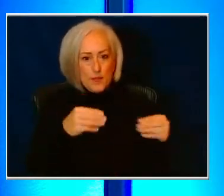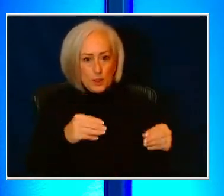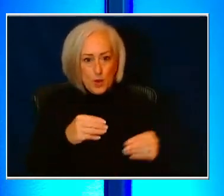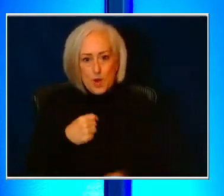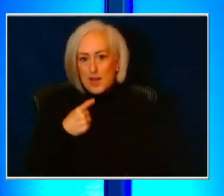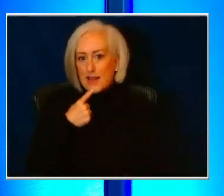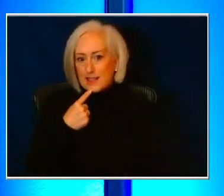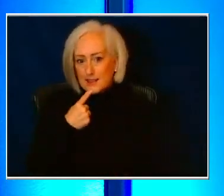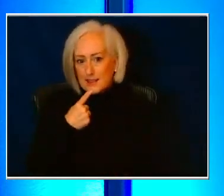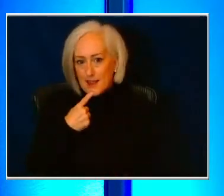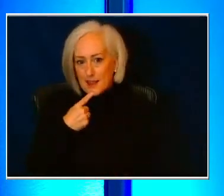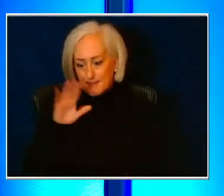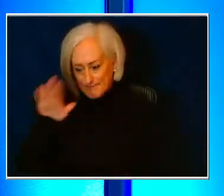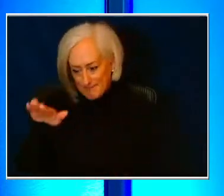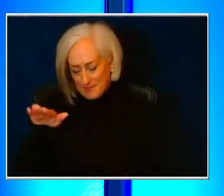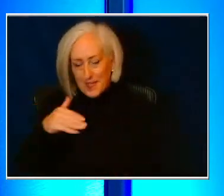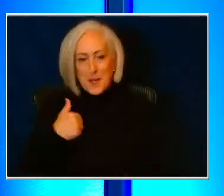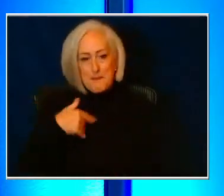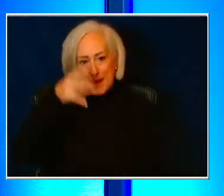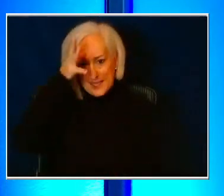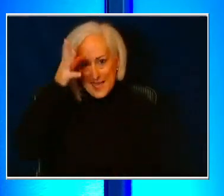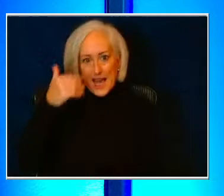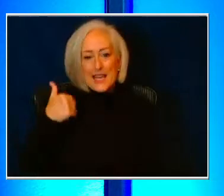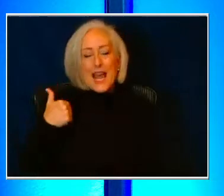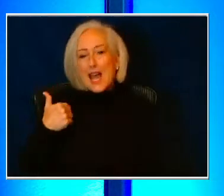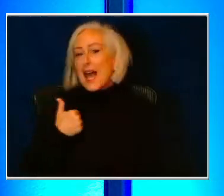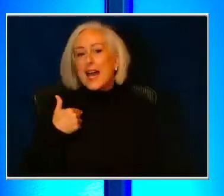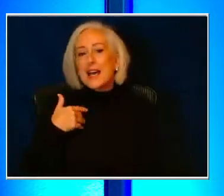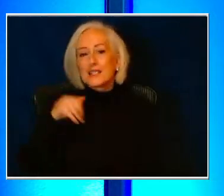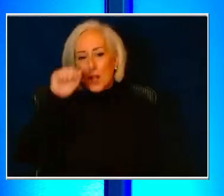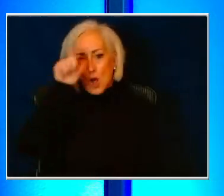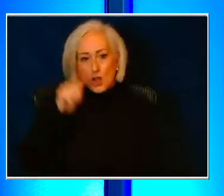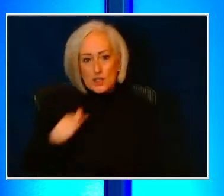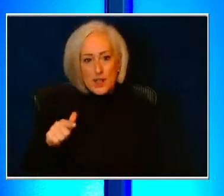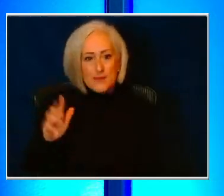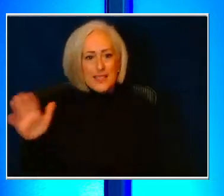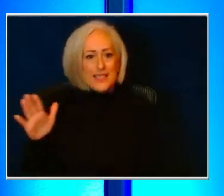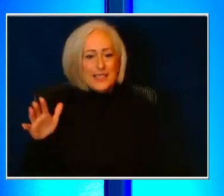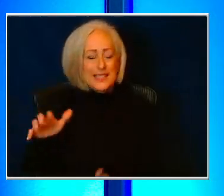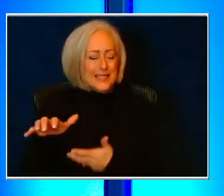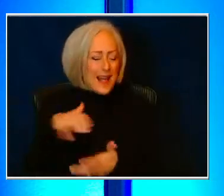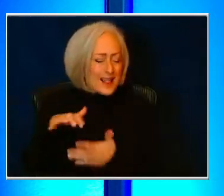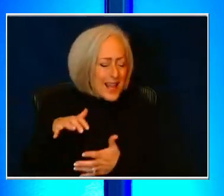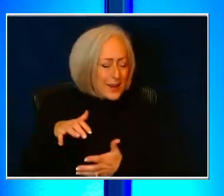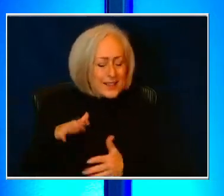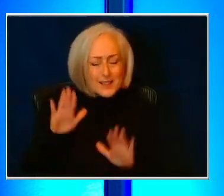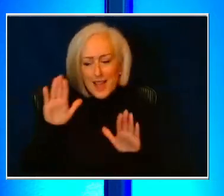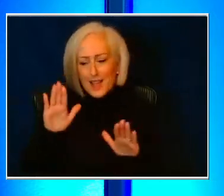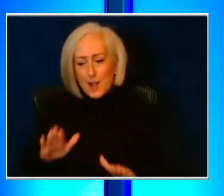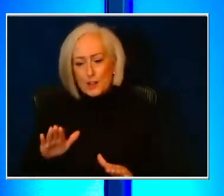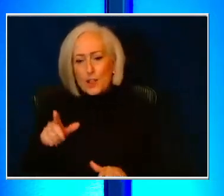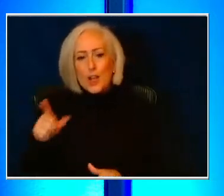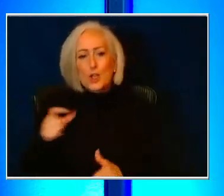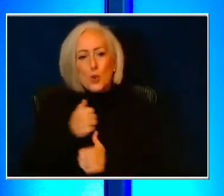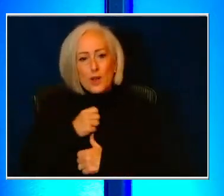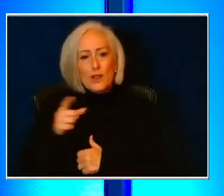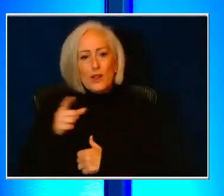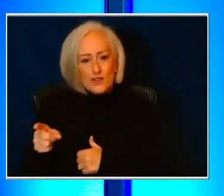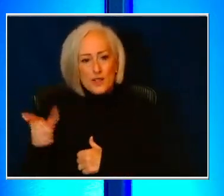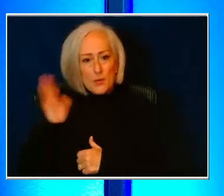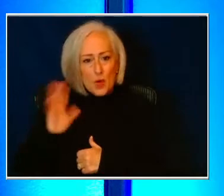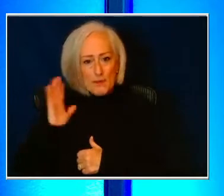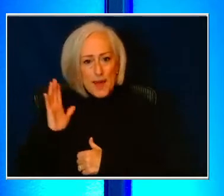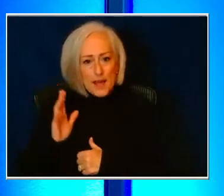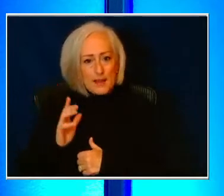something inappropriate. He's hilarious and awesome, and I promise you would have loved him back in the heyday. And they always are like, say no more.